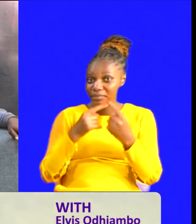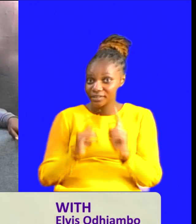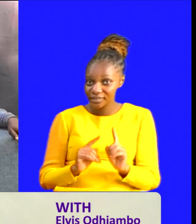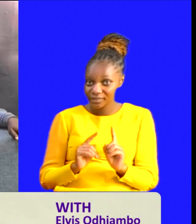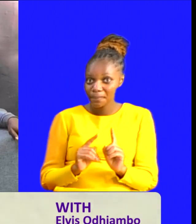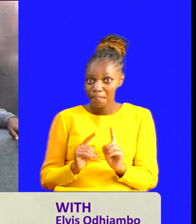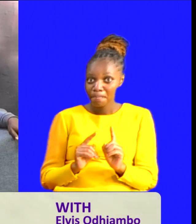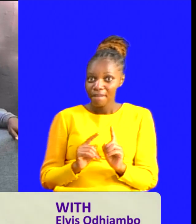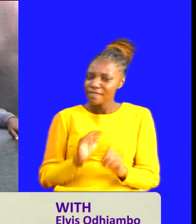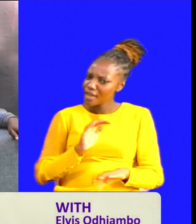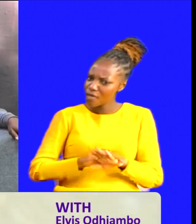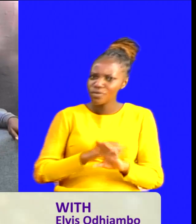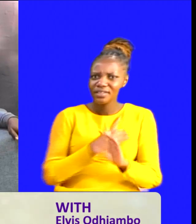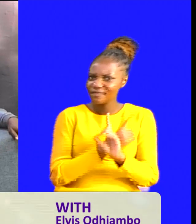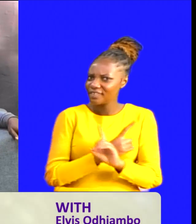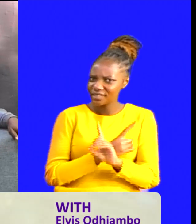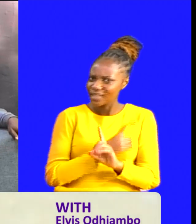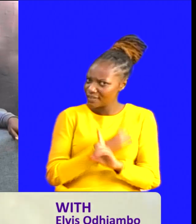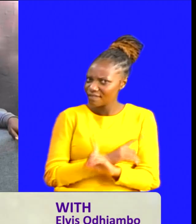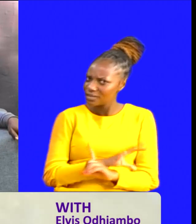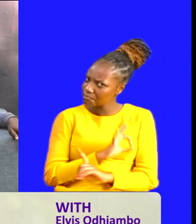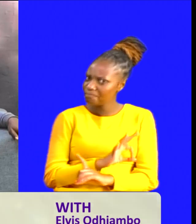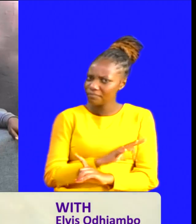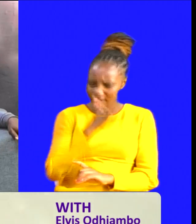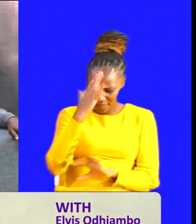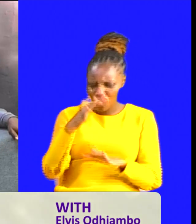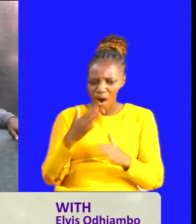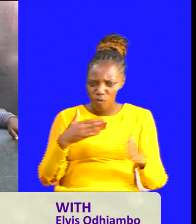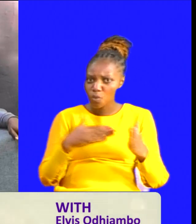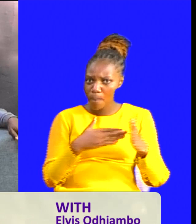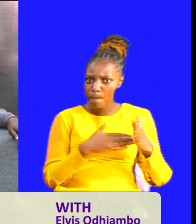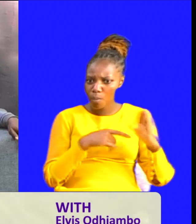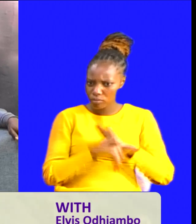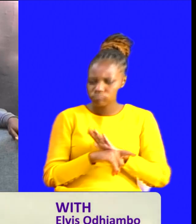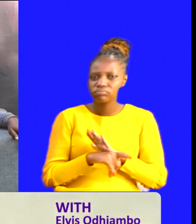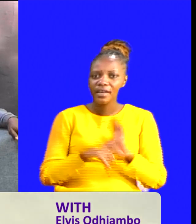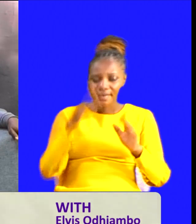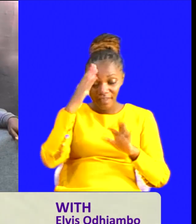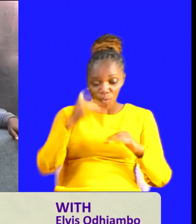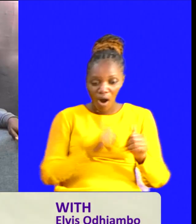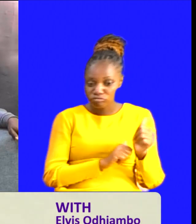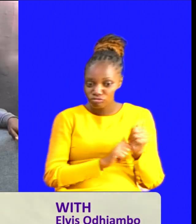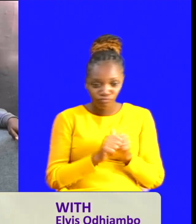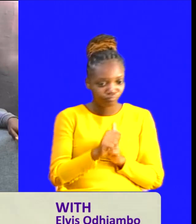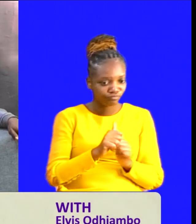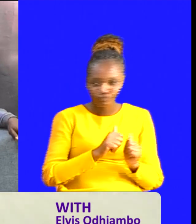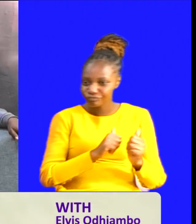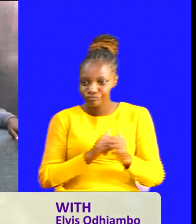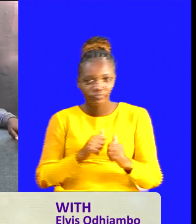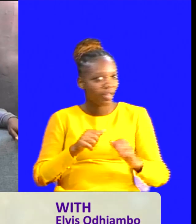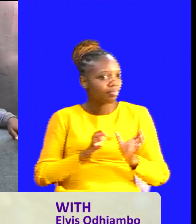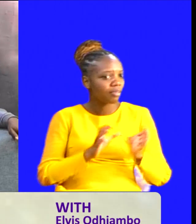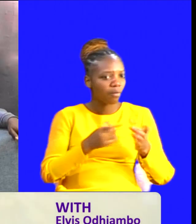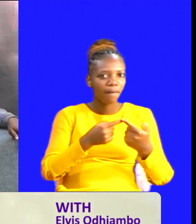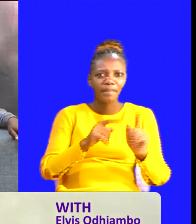are good defensively. They know how to hold on the ball. They know how to pass the ball and get into good positions. The only problem